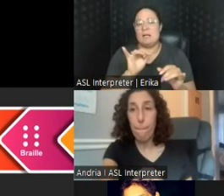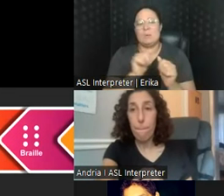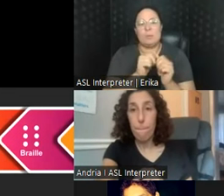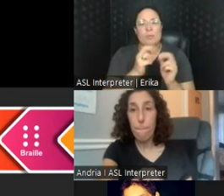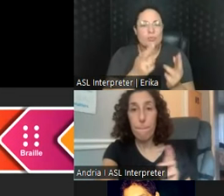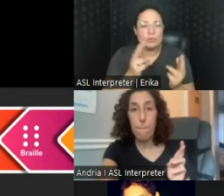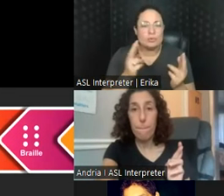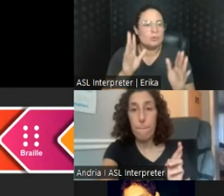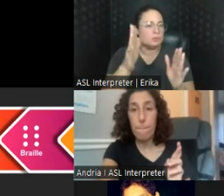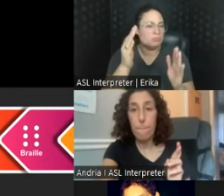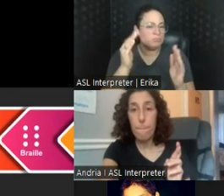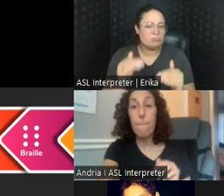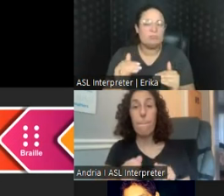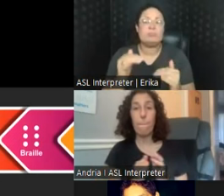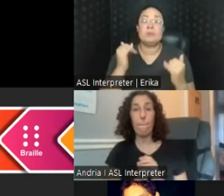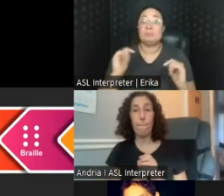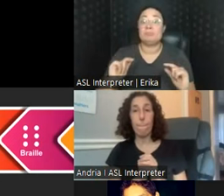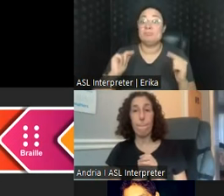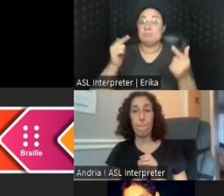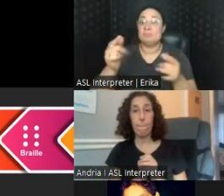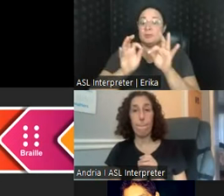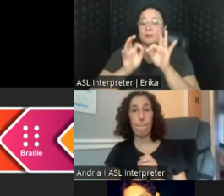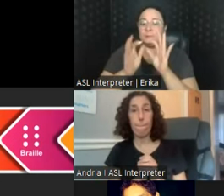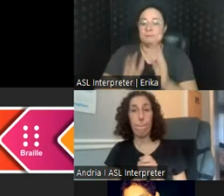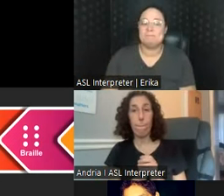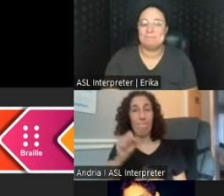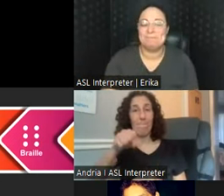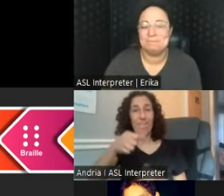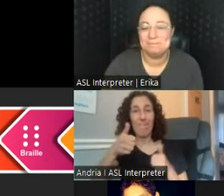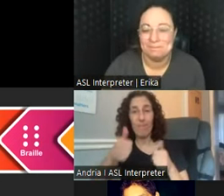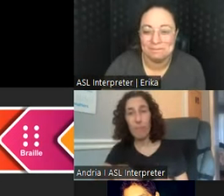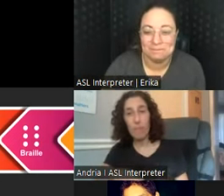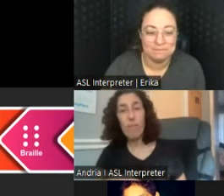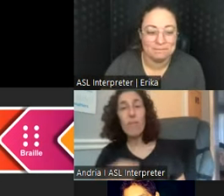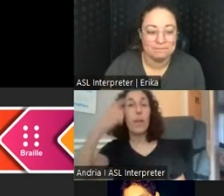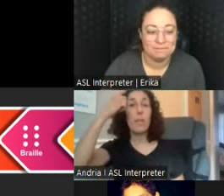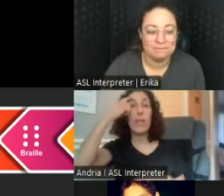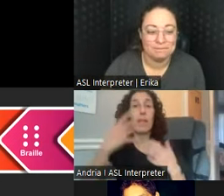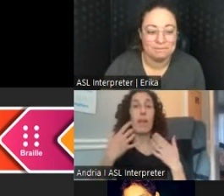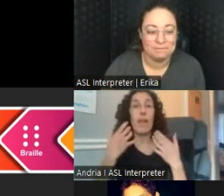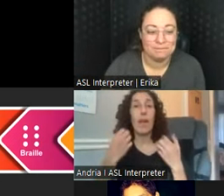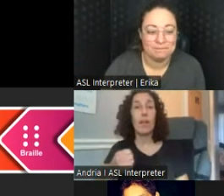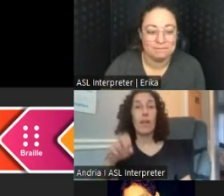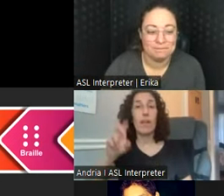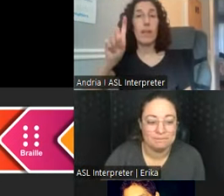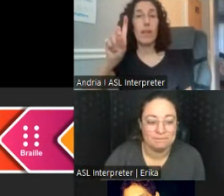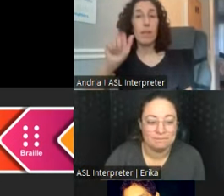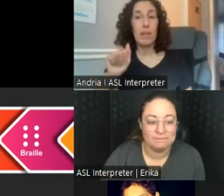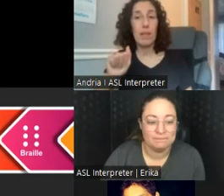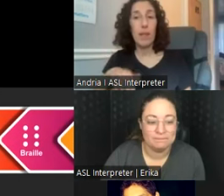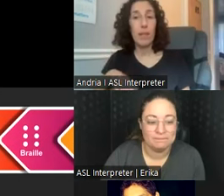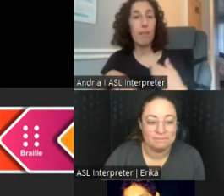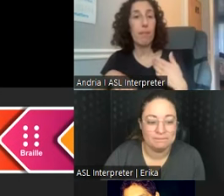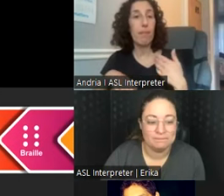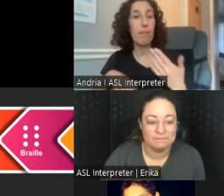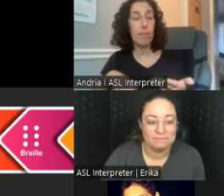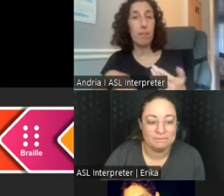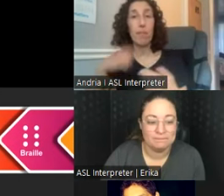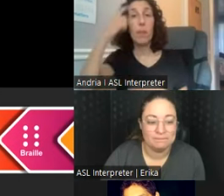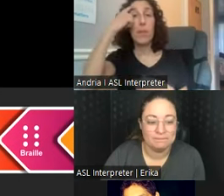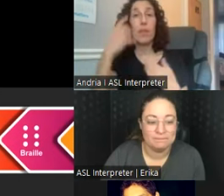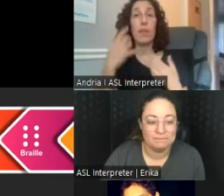Skip those. We're going to move right into mental health disabilities. So mental health disabilities are definitely a broad